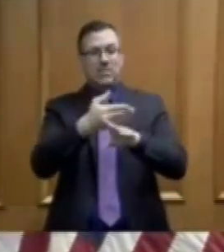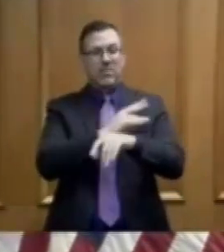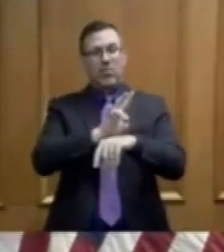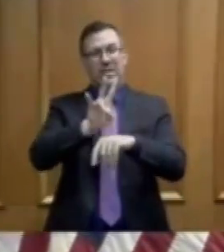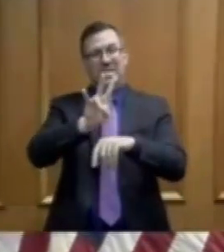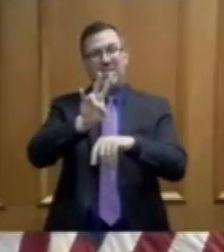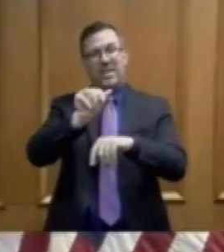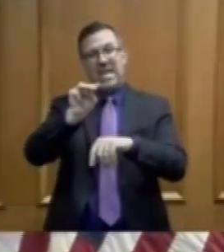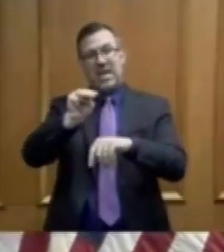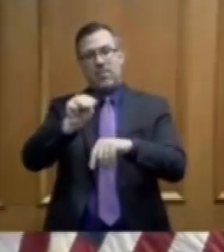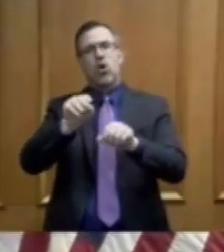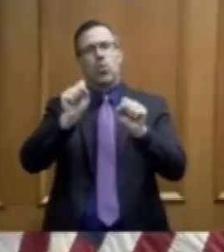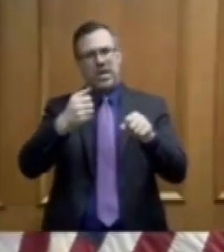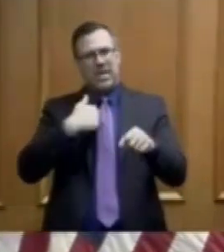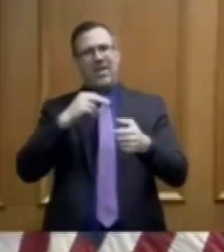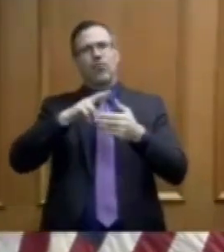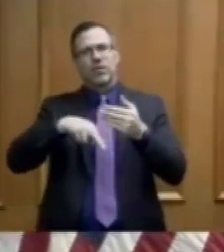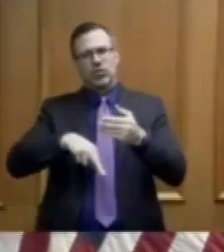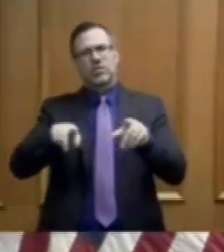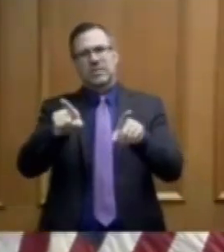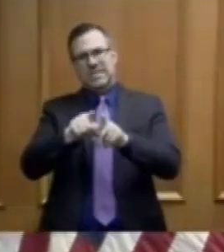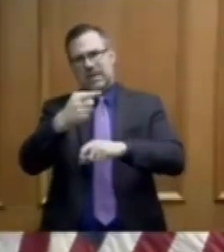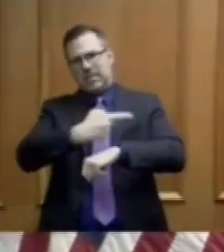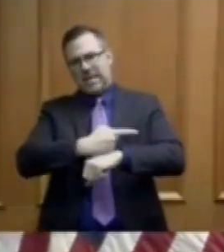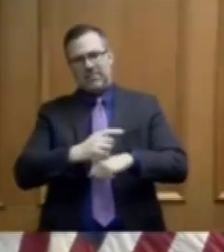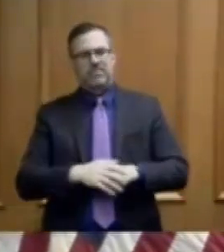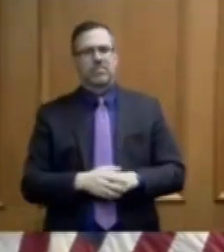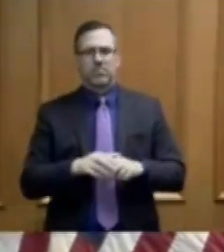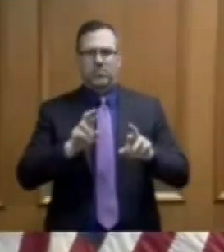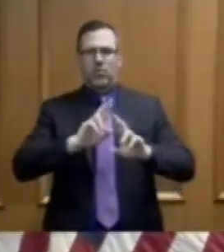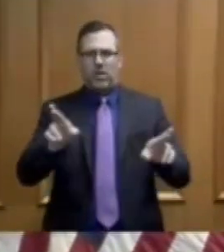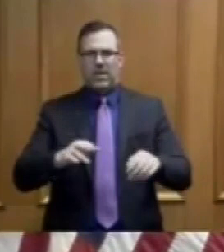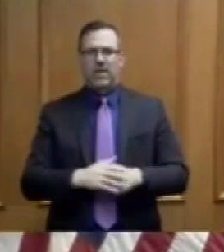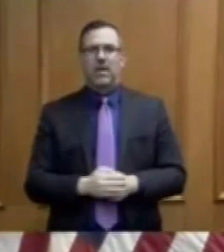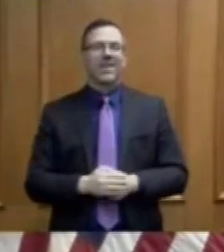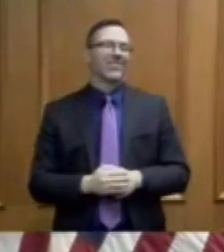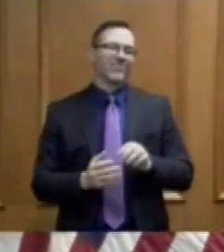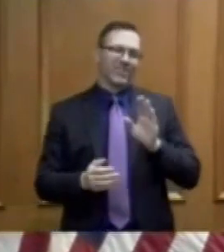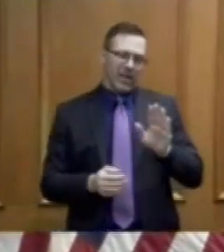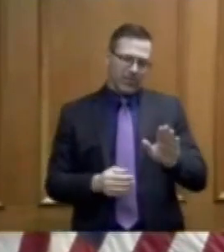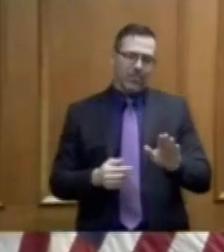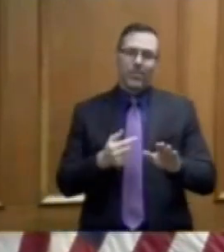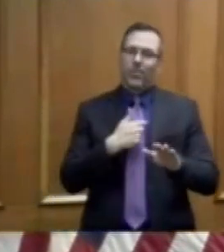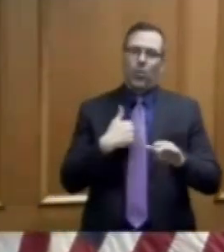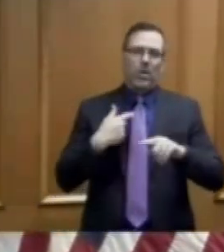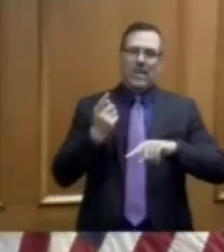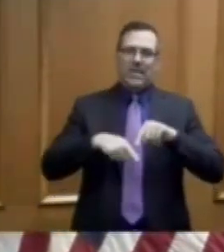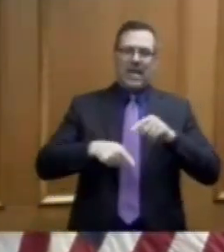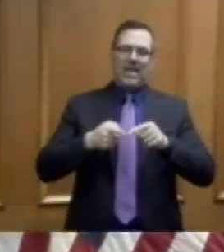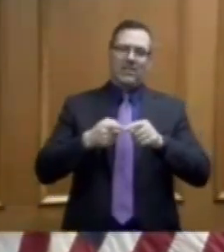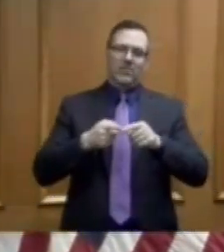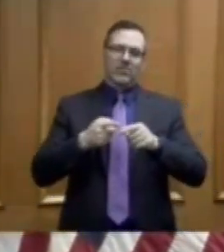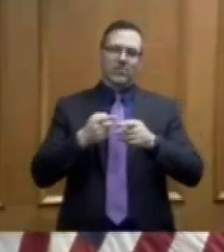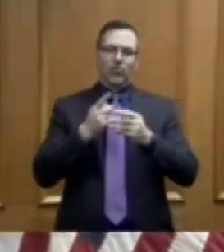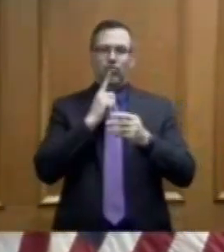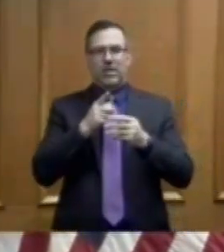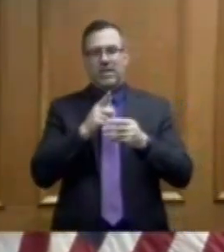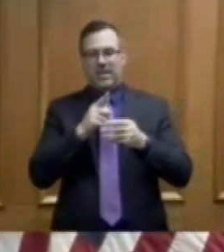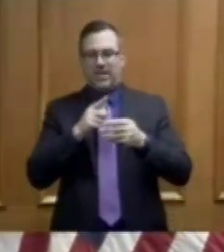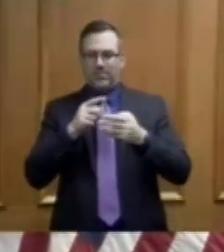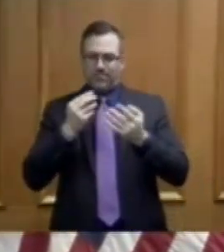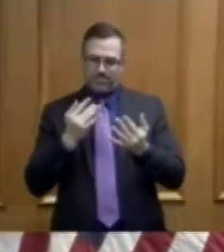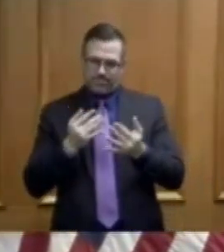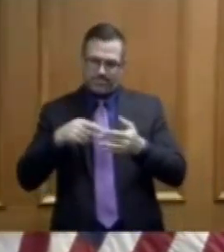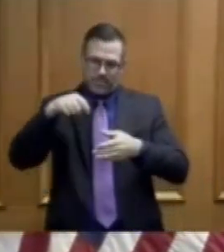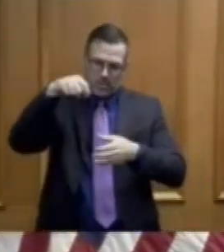same day. Obviously, we don't have the capacity to run all of the tests in Tennessee, and so the large percentage, as you